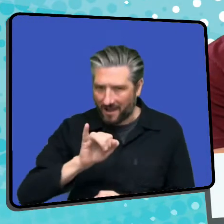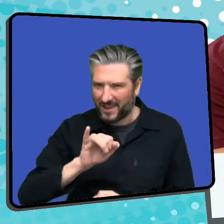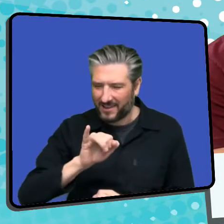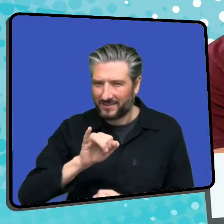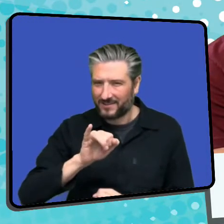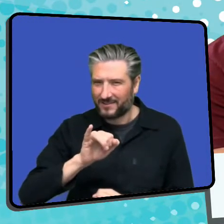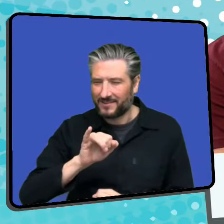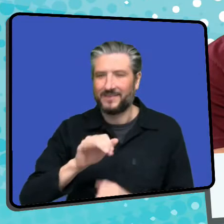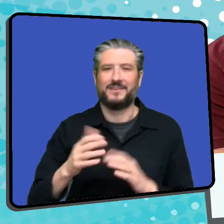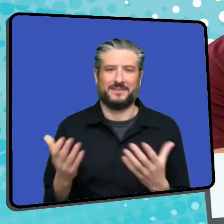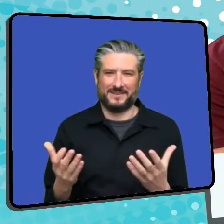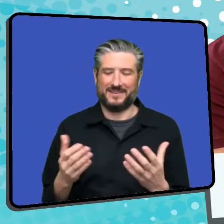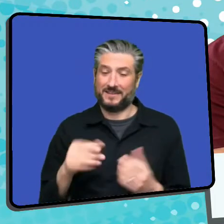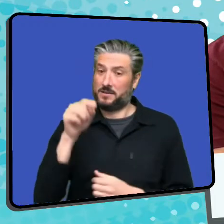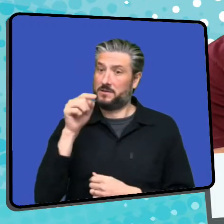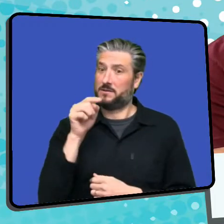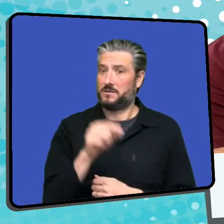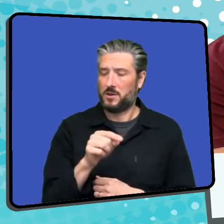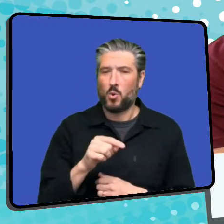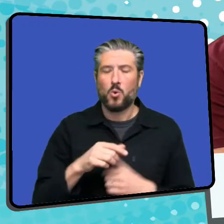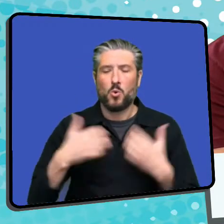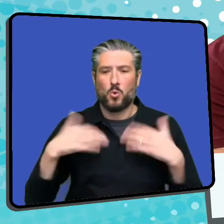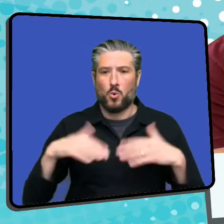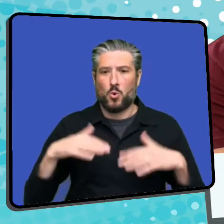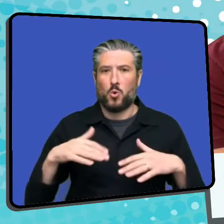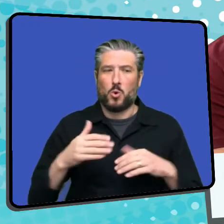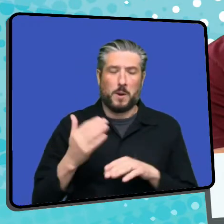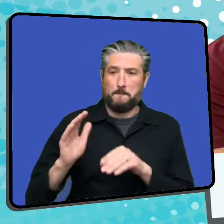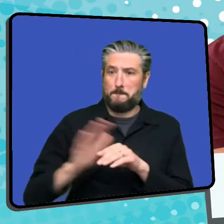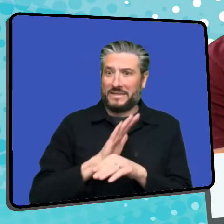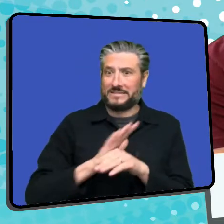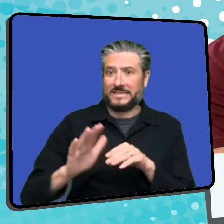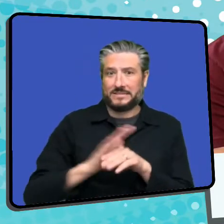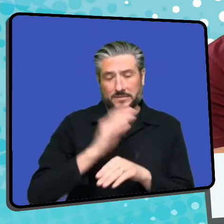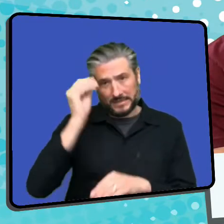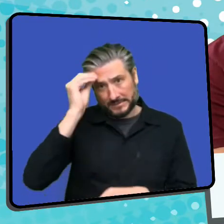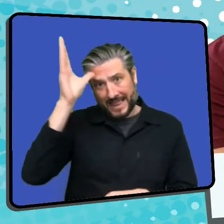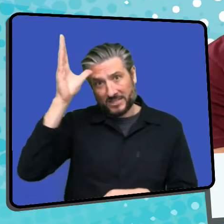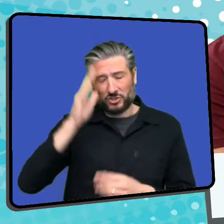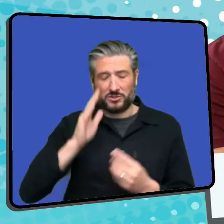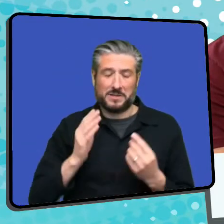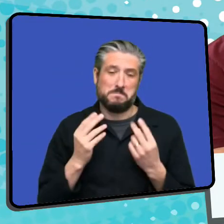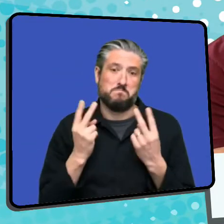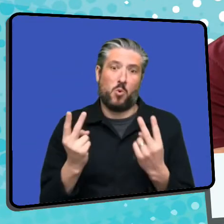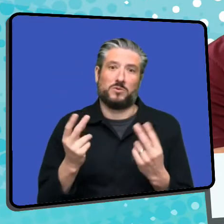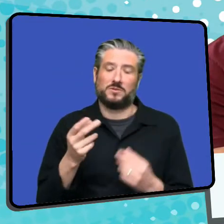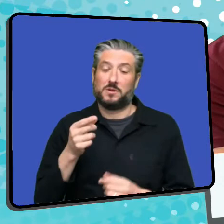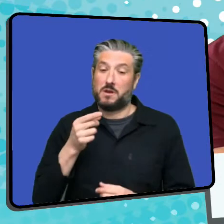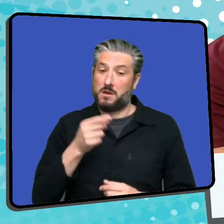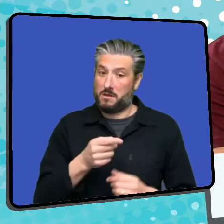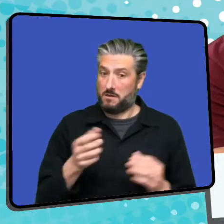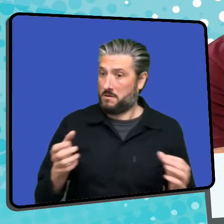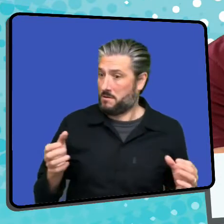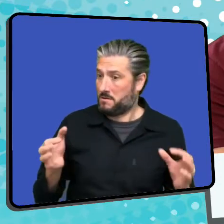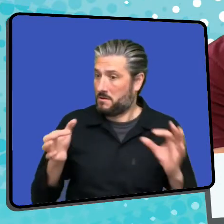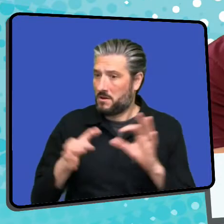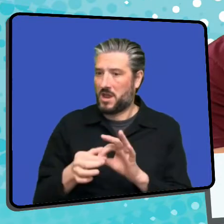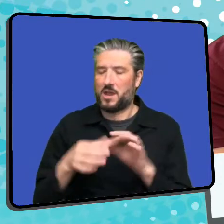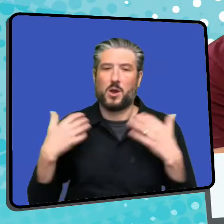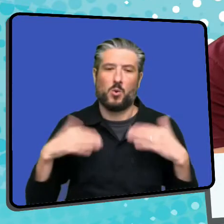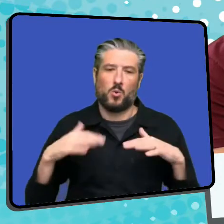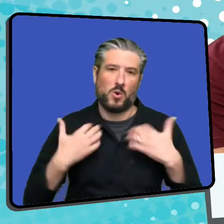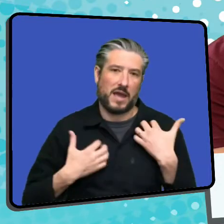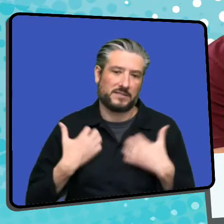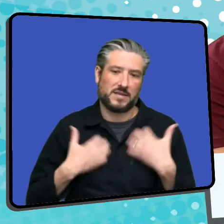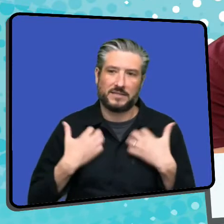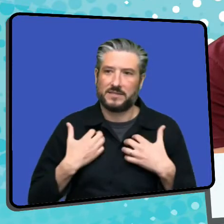business intelligence was so key to that. So infusing AI and Power BI together is a really, really exciting area. So I popped